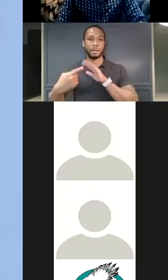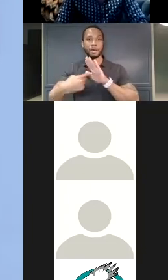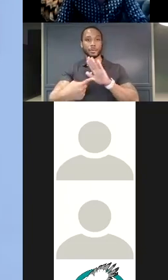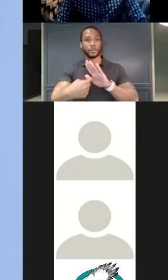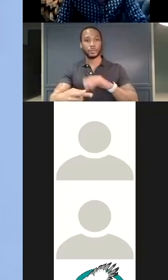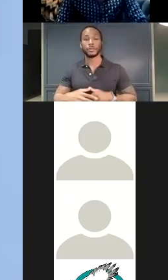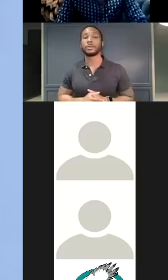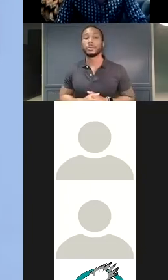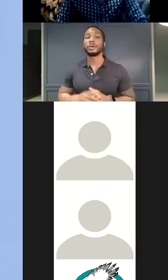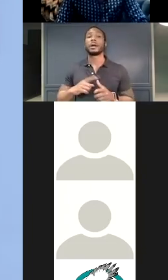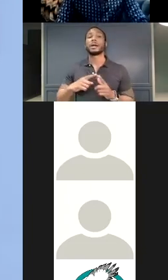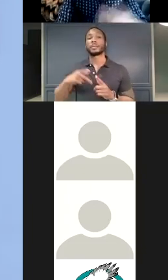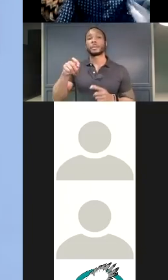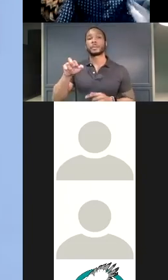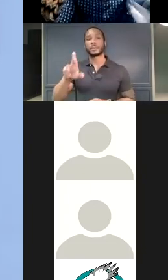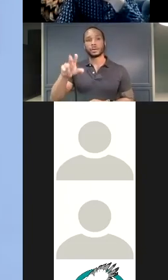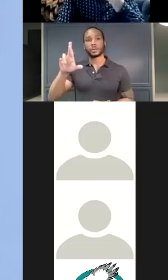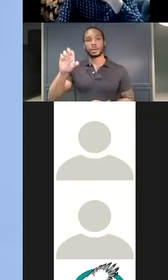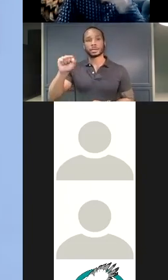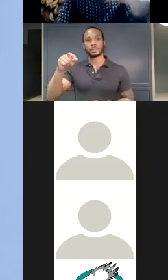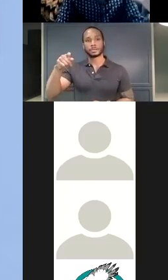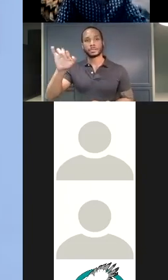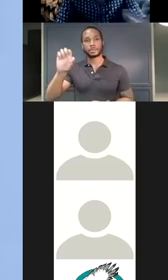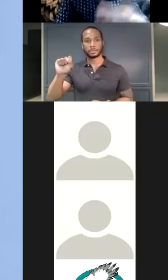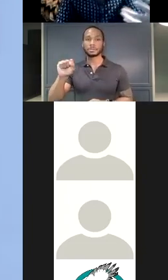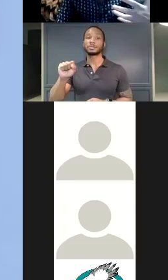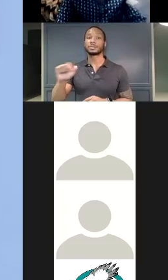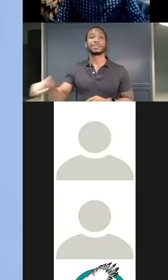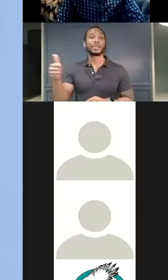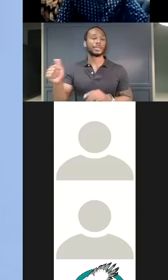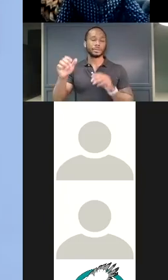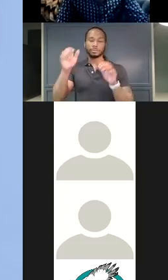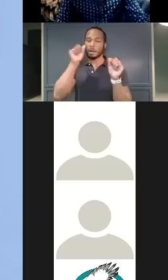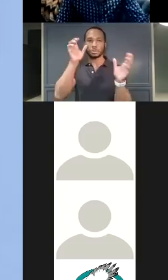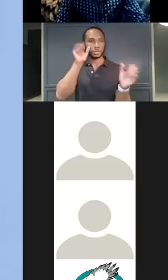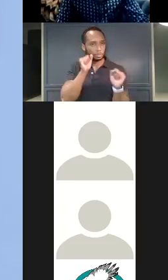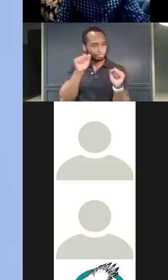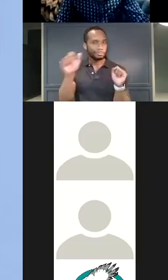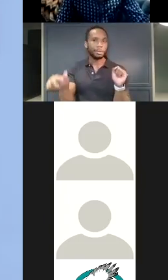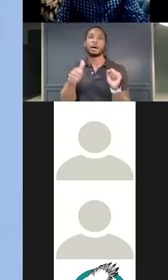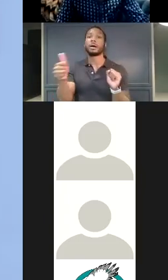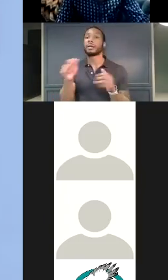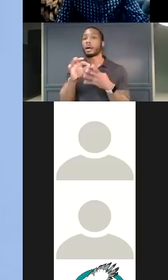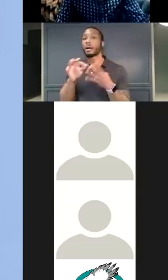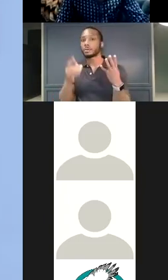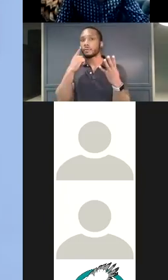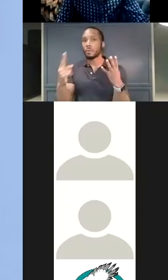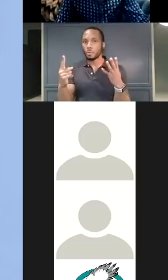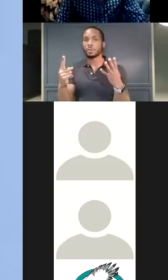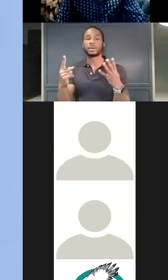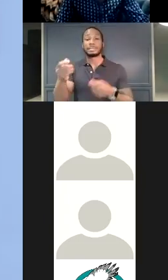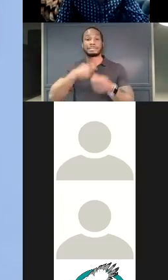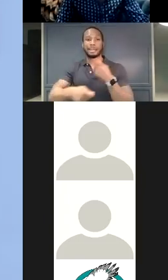And peer respites are another really, really awesome alternative to hospitalization.